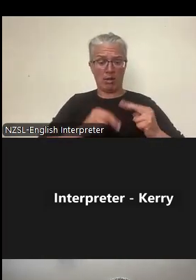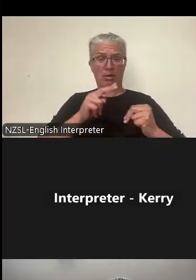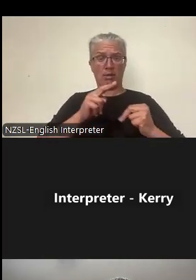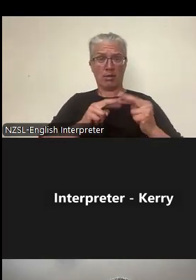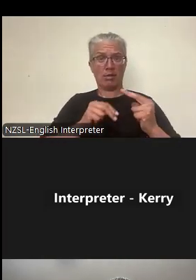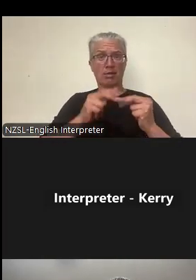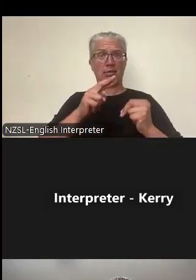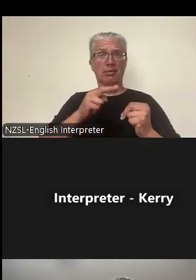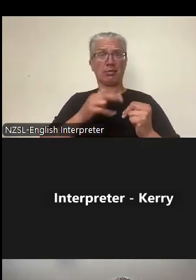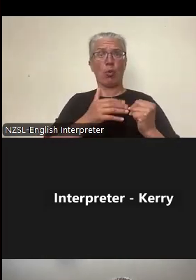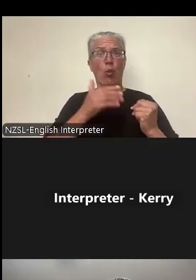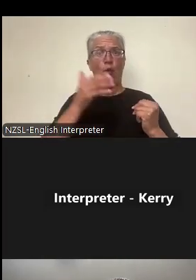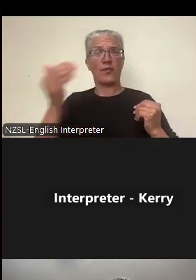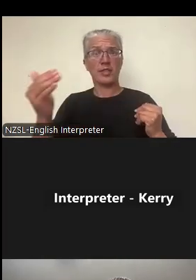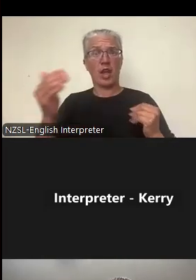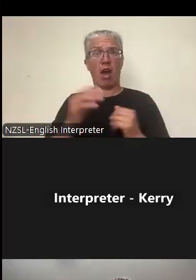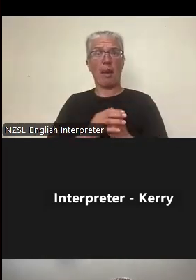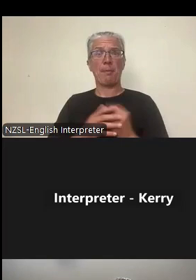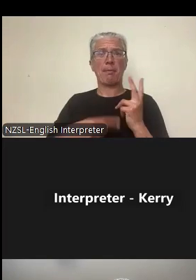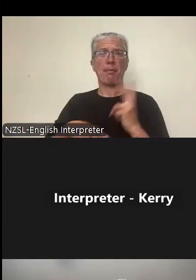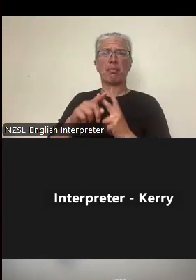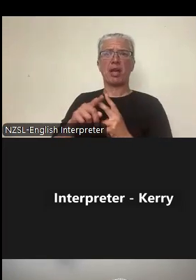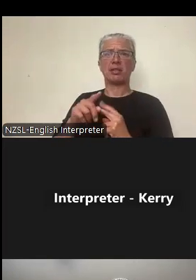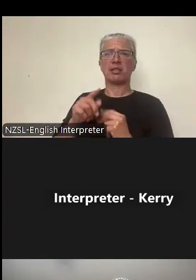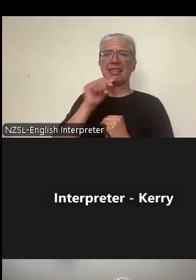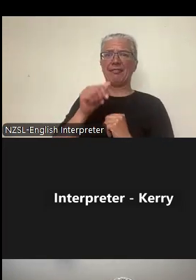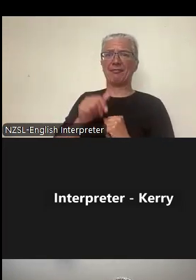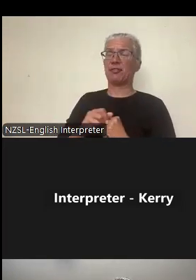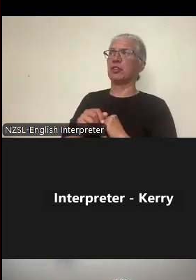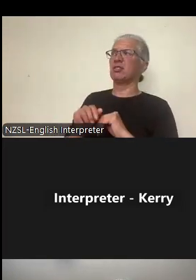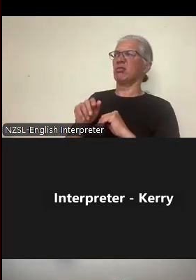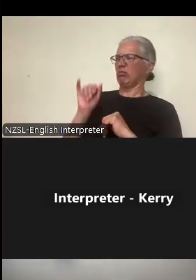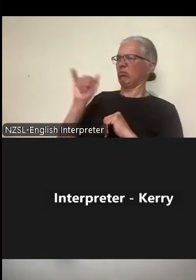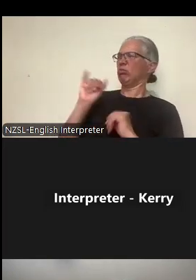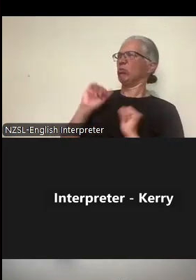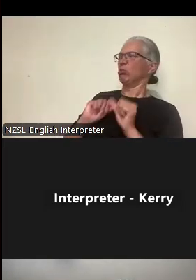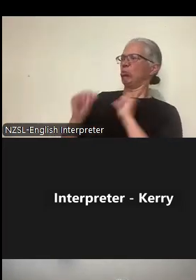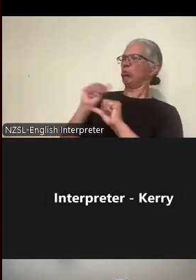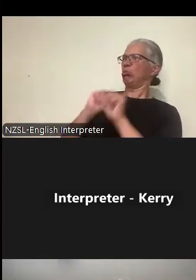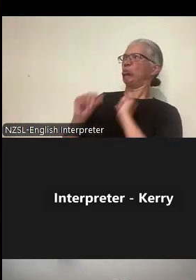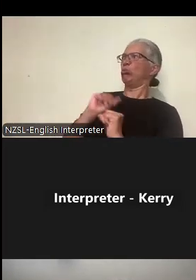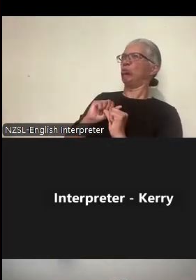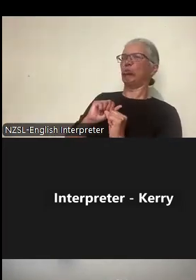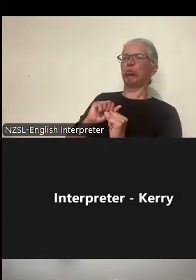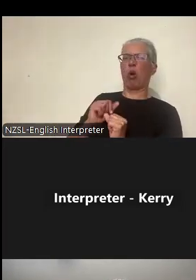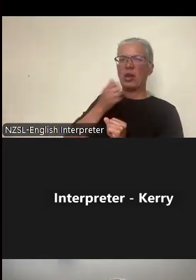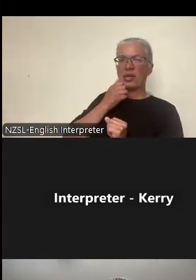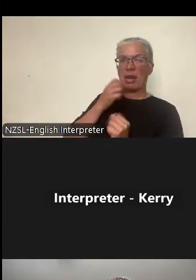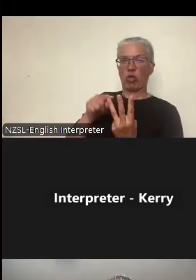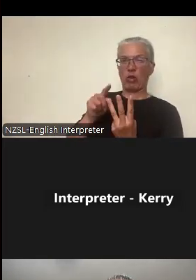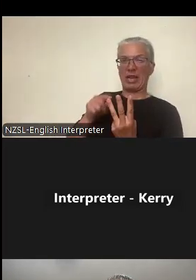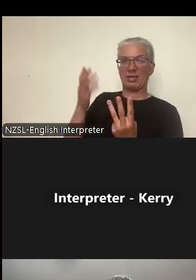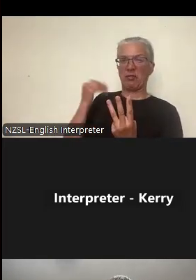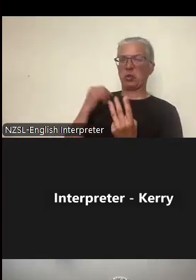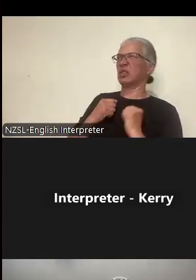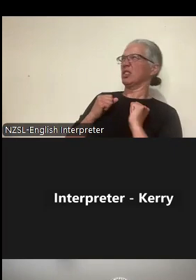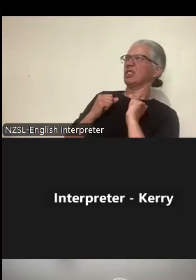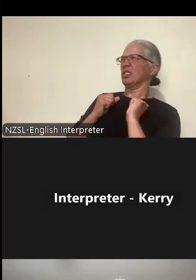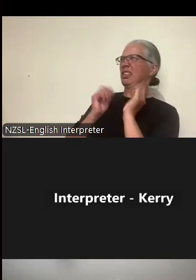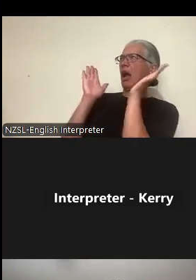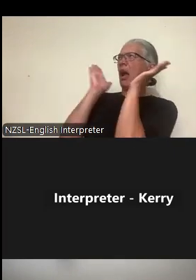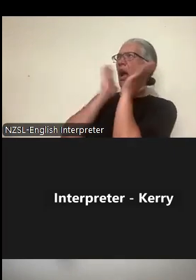And it overcomes the skepticism and resistance to change of those number 3s I outlined at the start, the oh my God